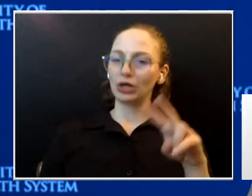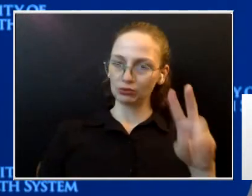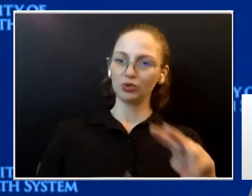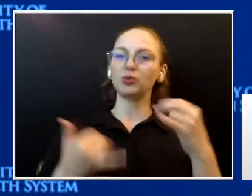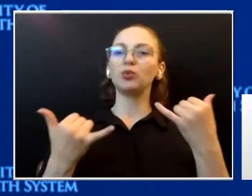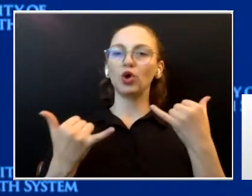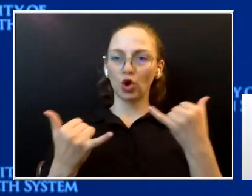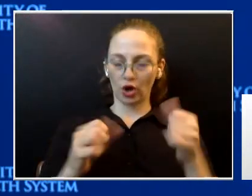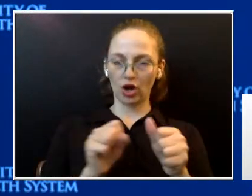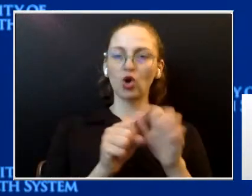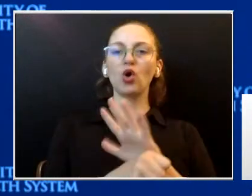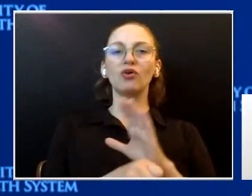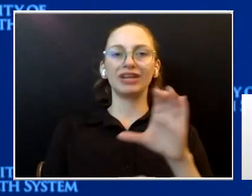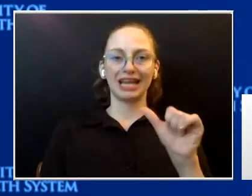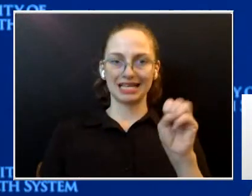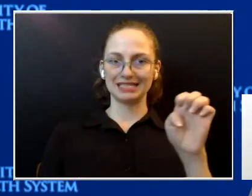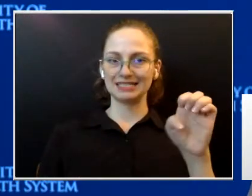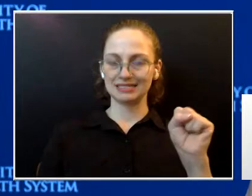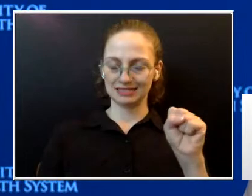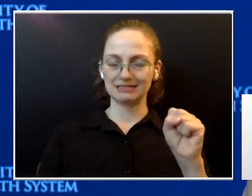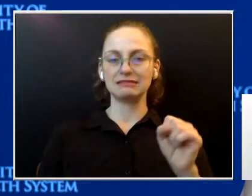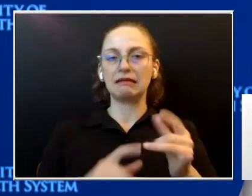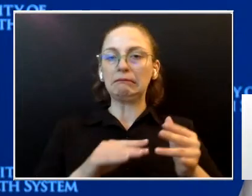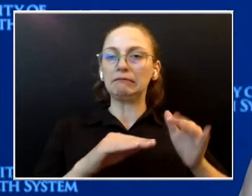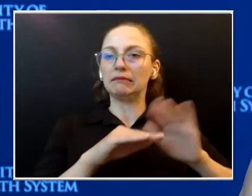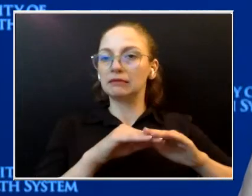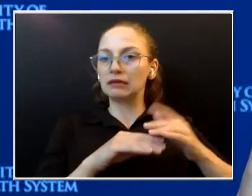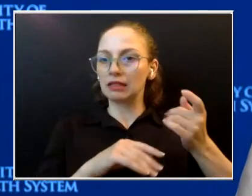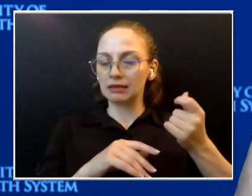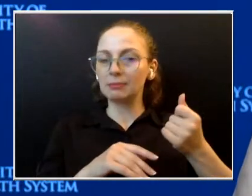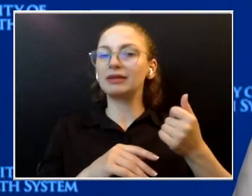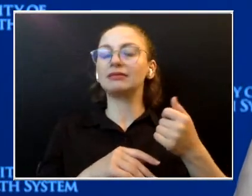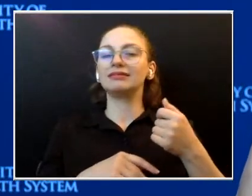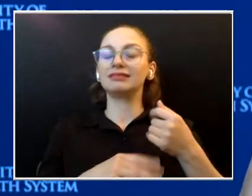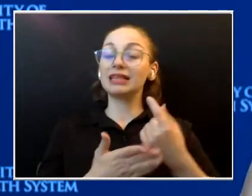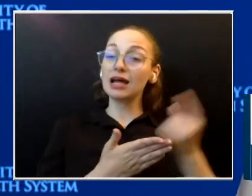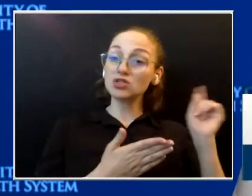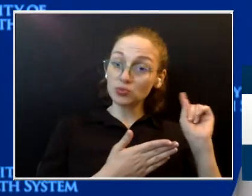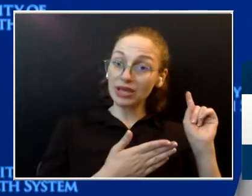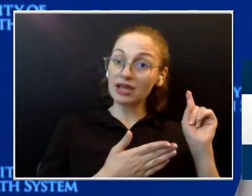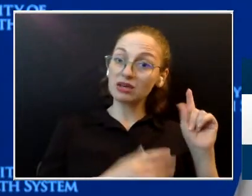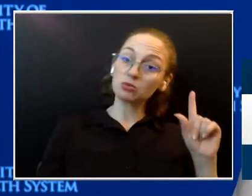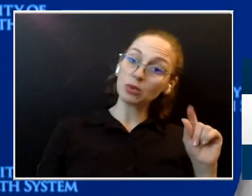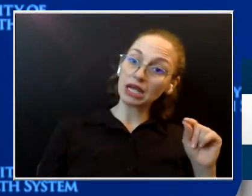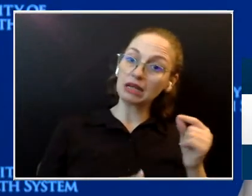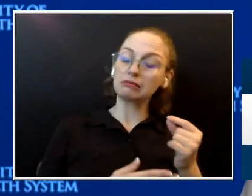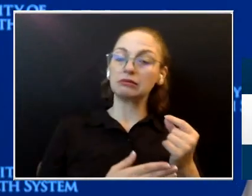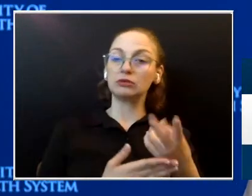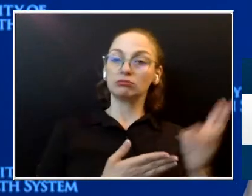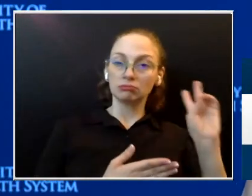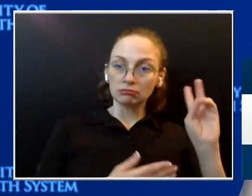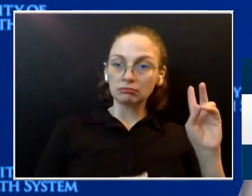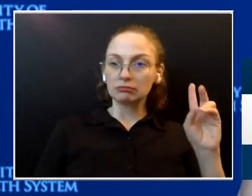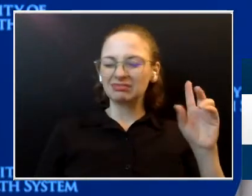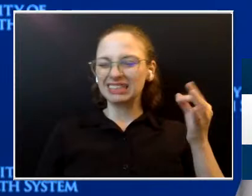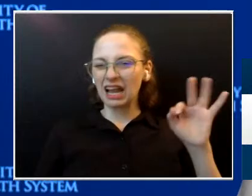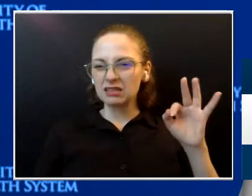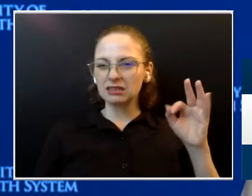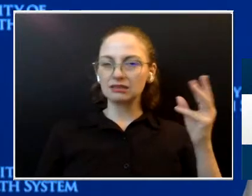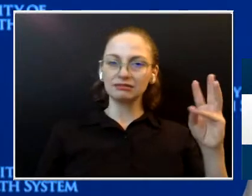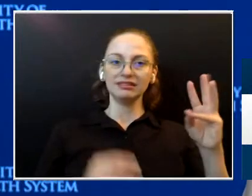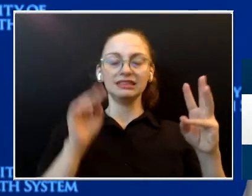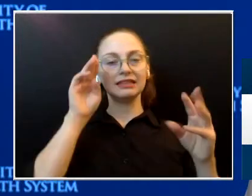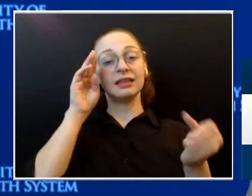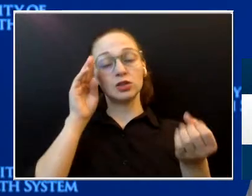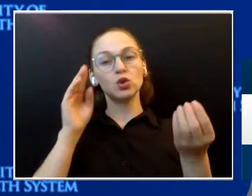few weeks. I think last week we were at 20, the week before that 19 or 16. So unfortunately we have seen a climb, but